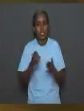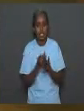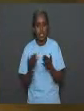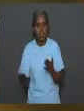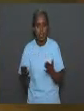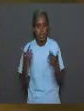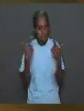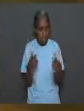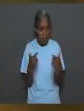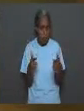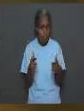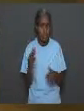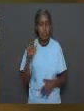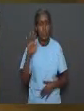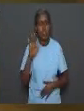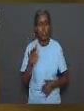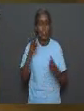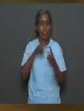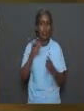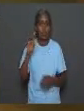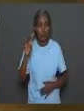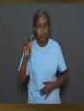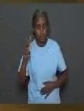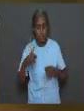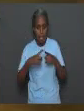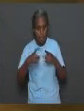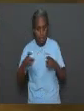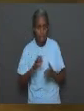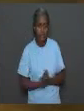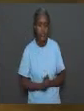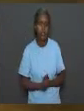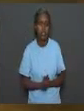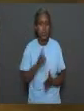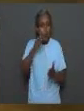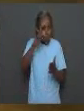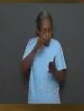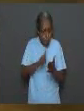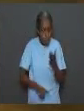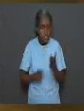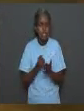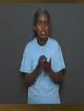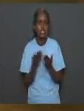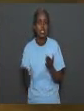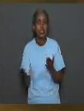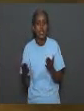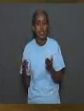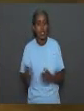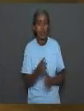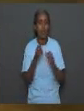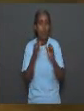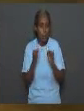happening are 5 to 7 against, what is the event's